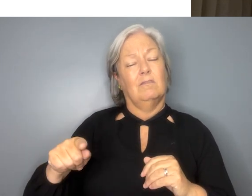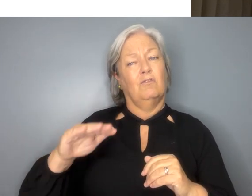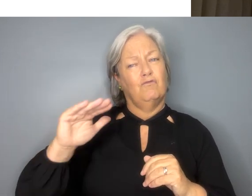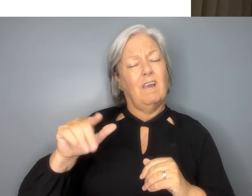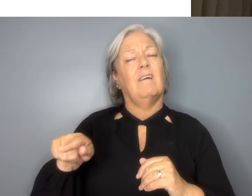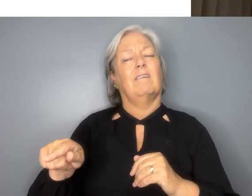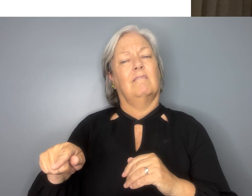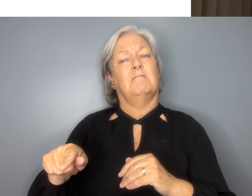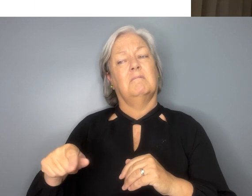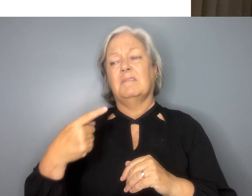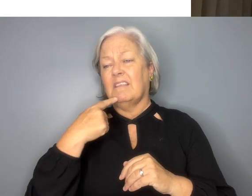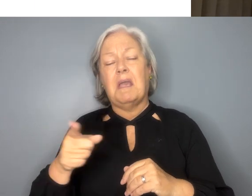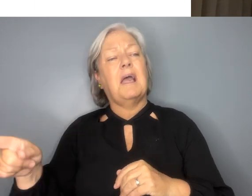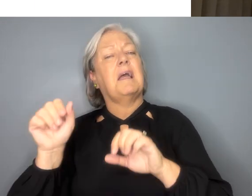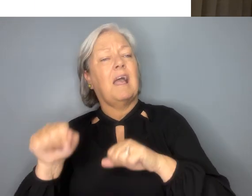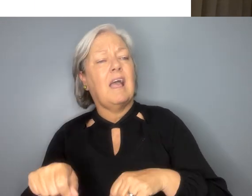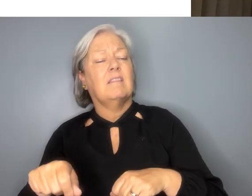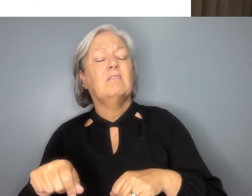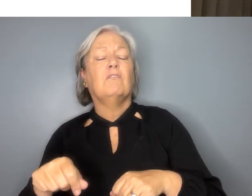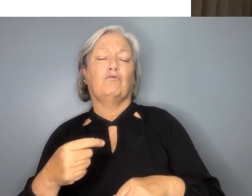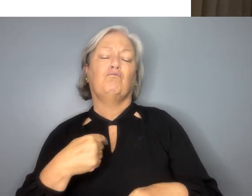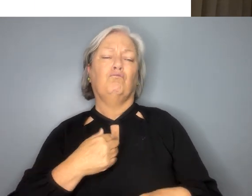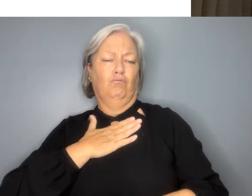able to provide their own consent.